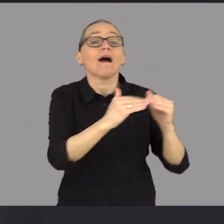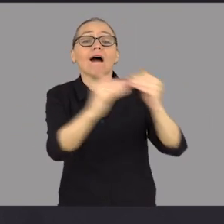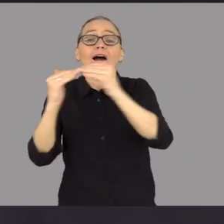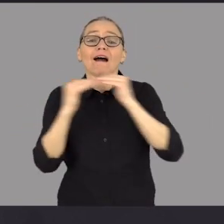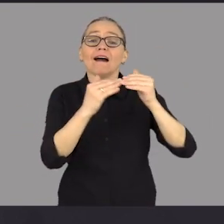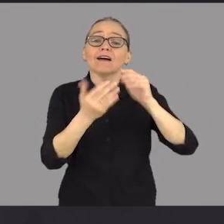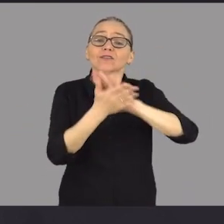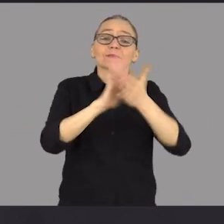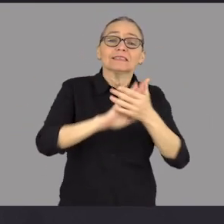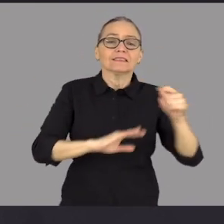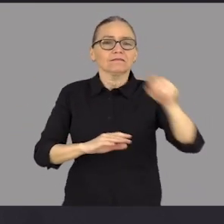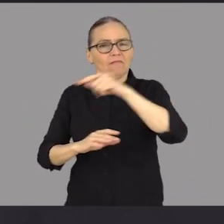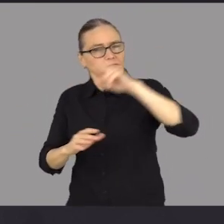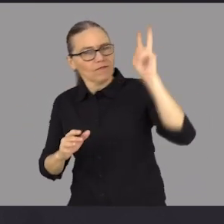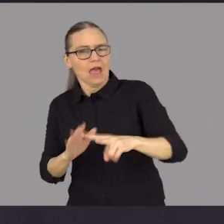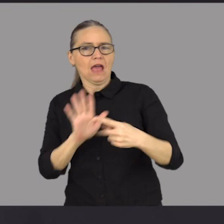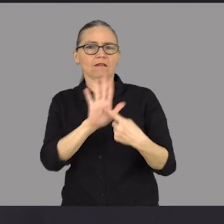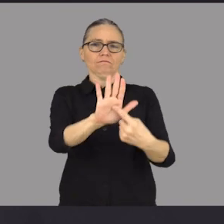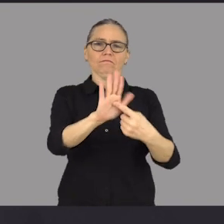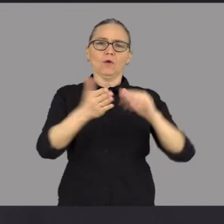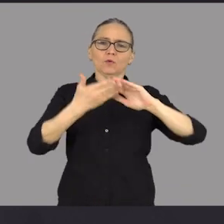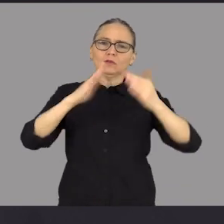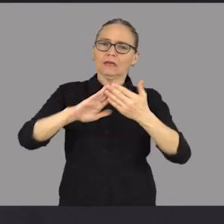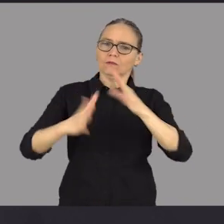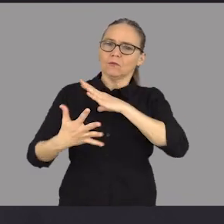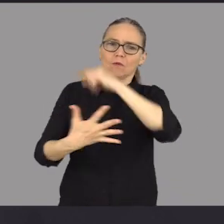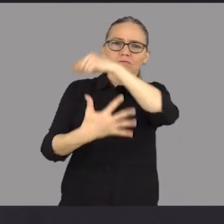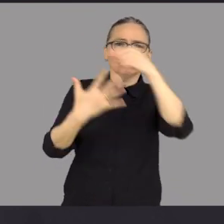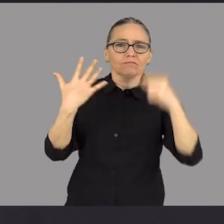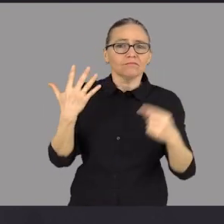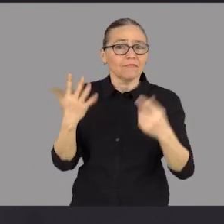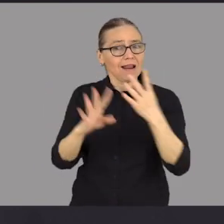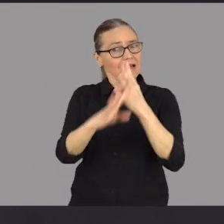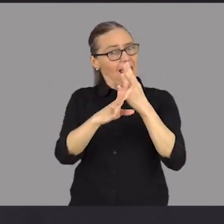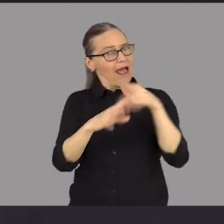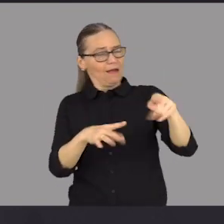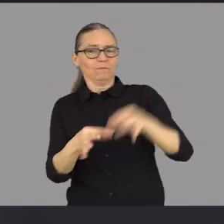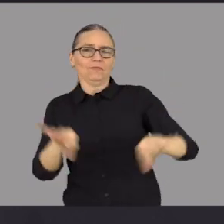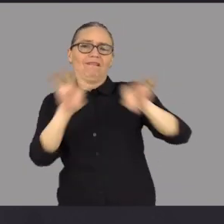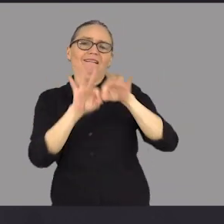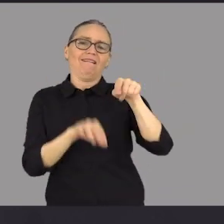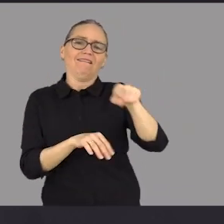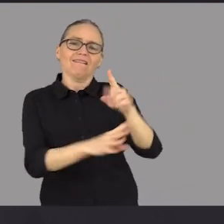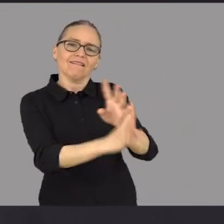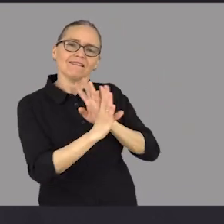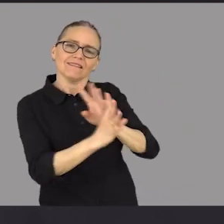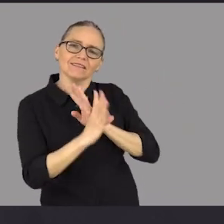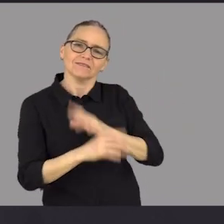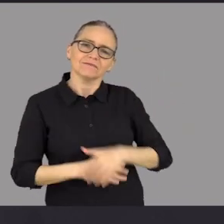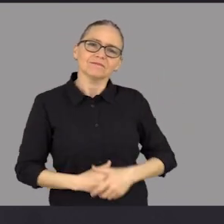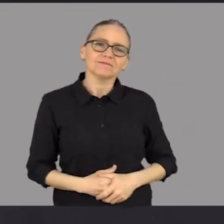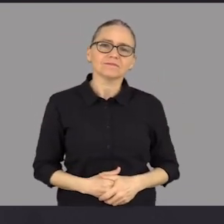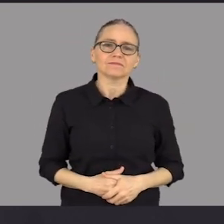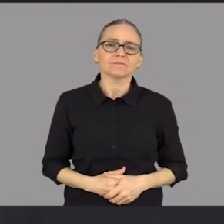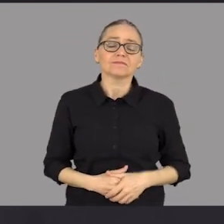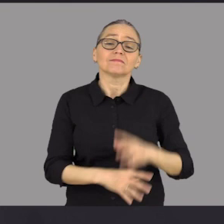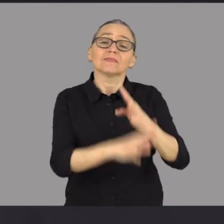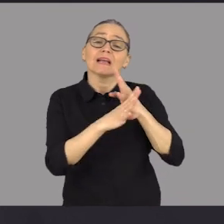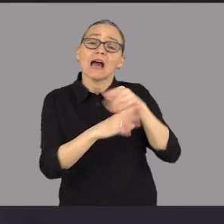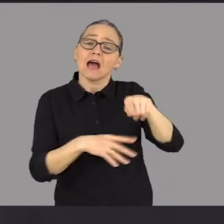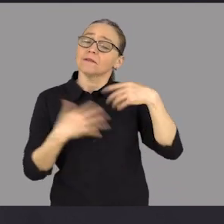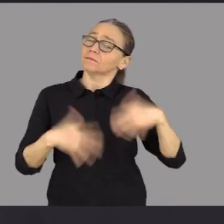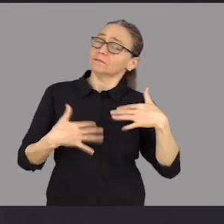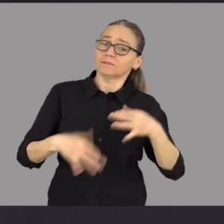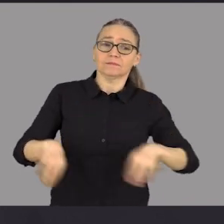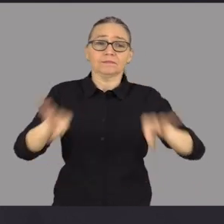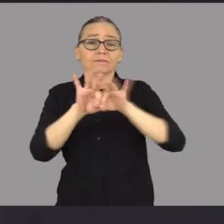and create innovative solutions. Inclusive businesses that authentically reflect the communities